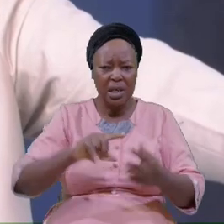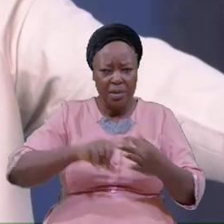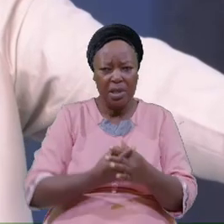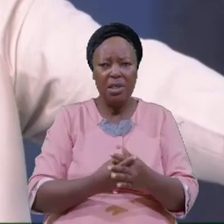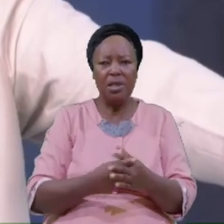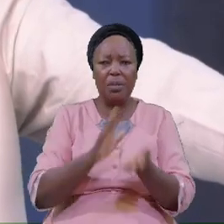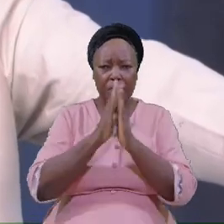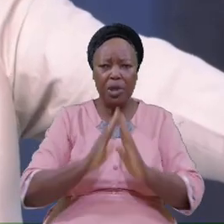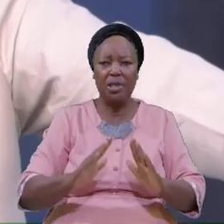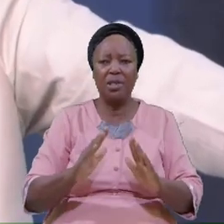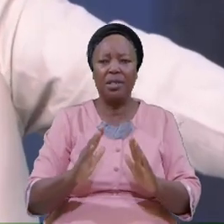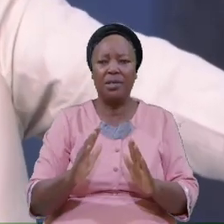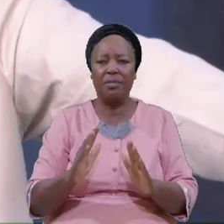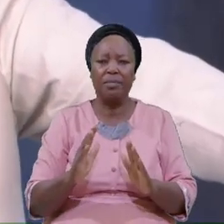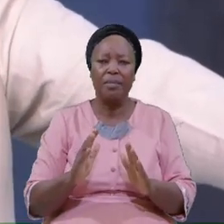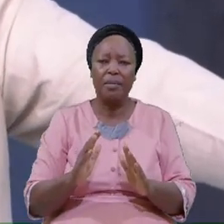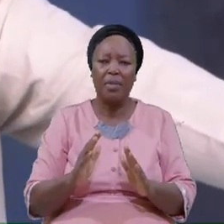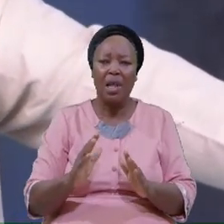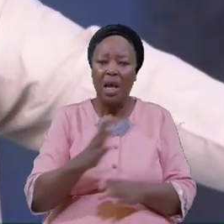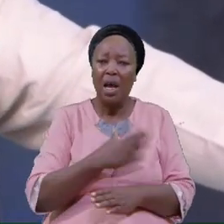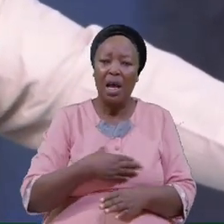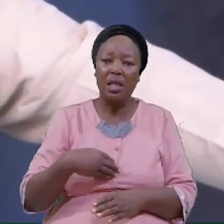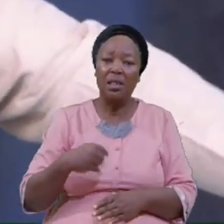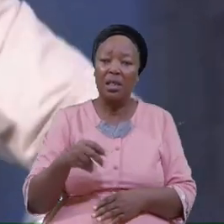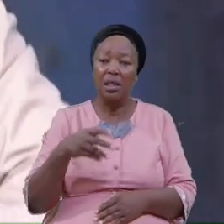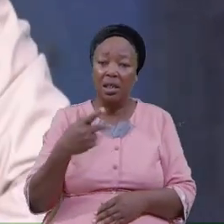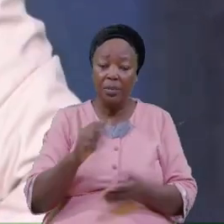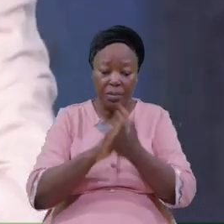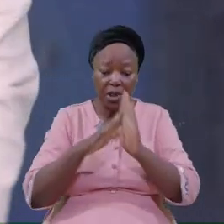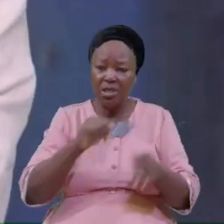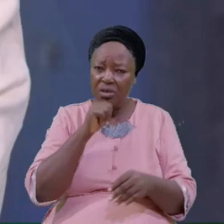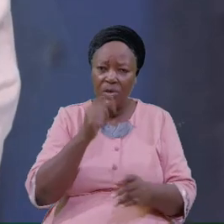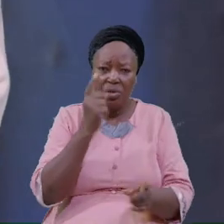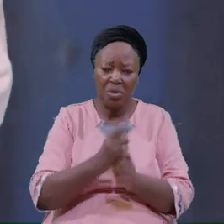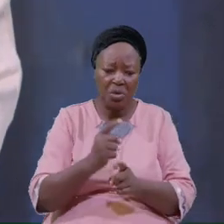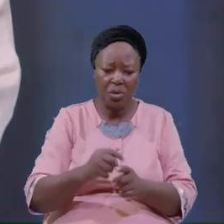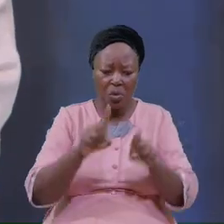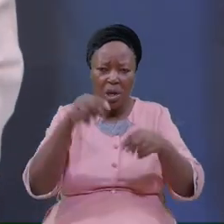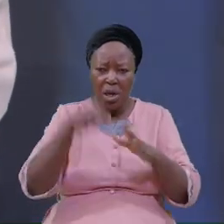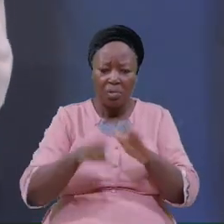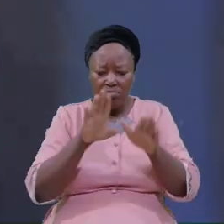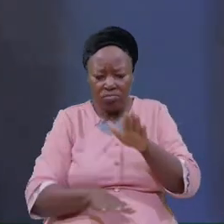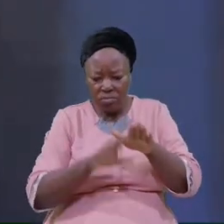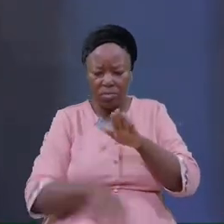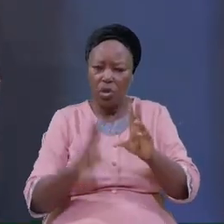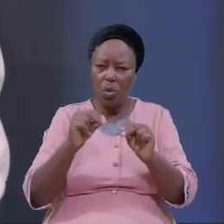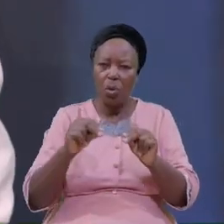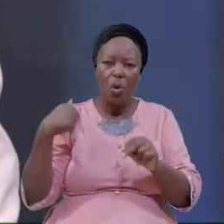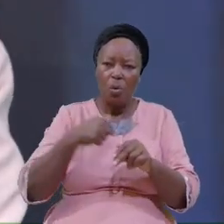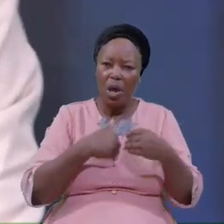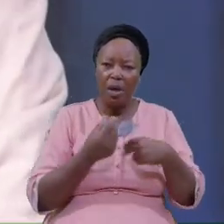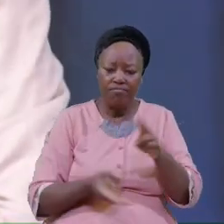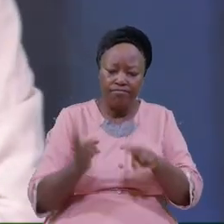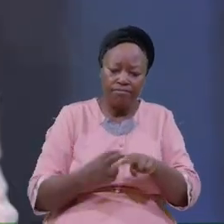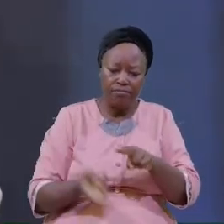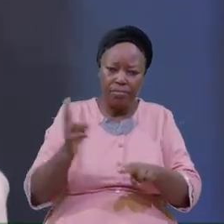nous garde dans cette paix. And the peace is not decreasing. We have increasing